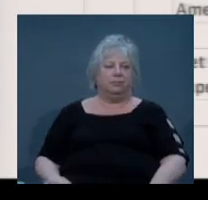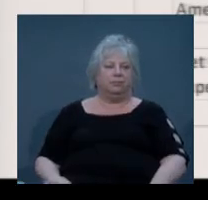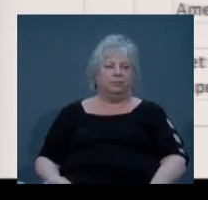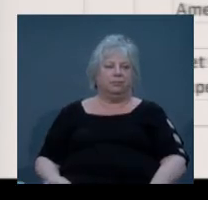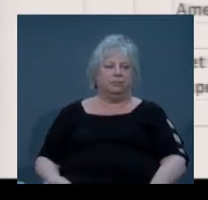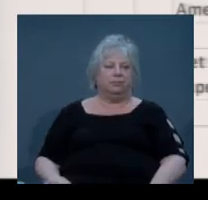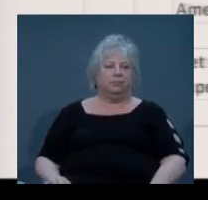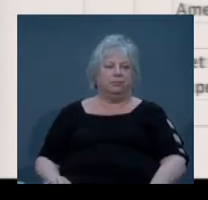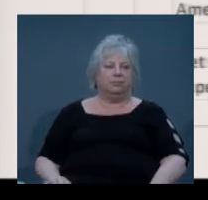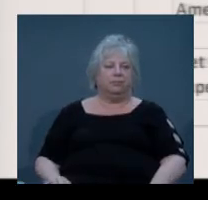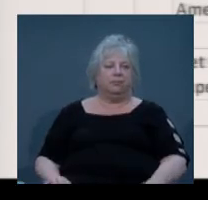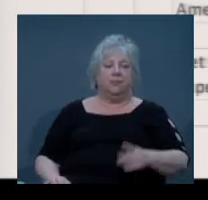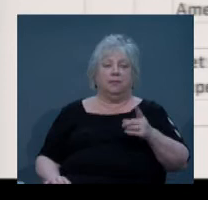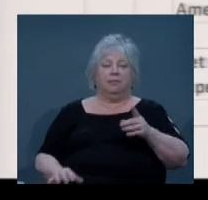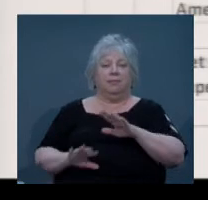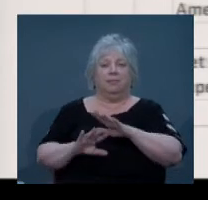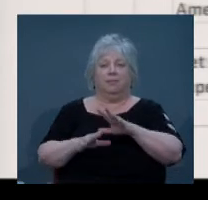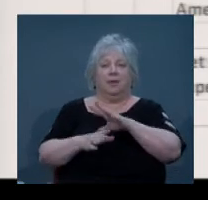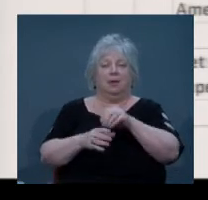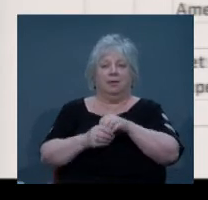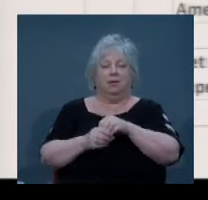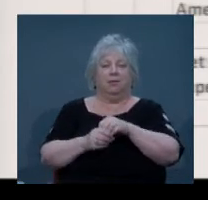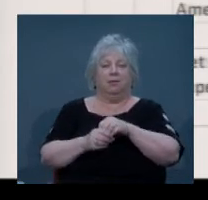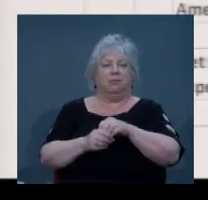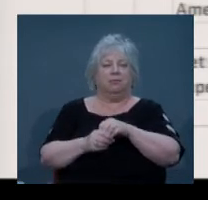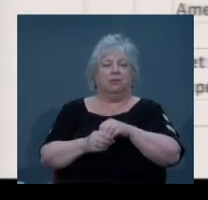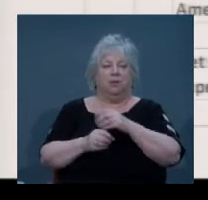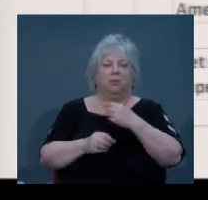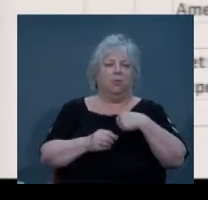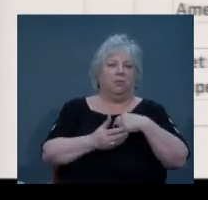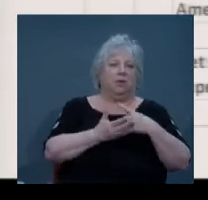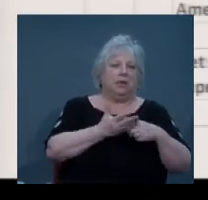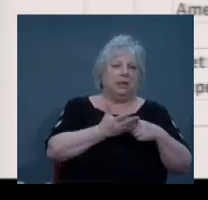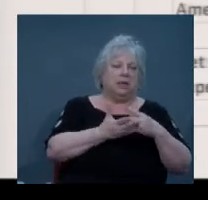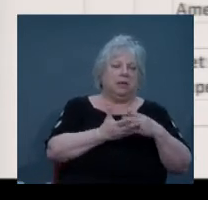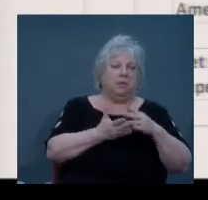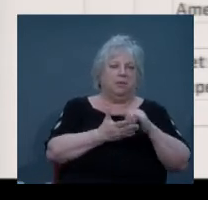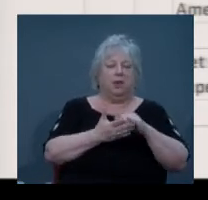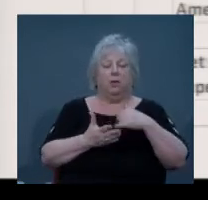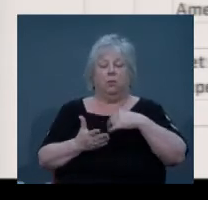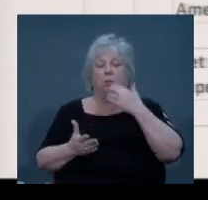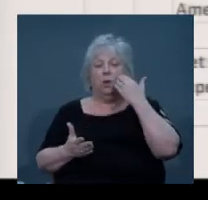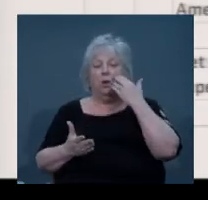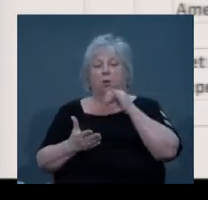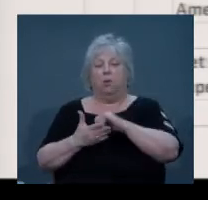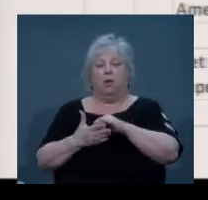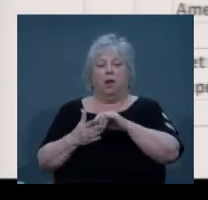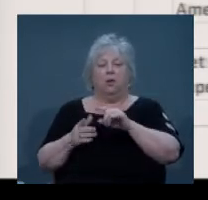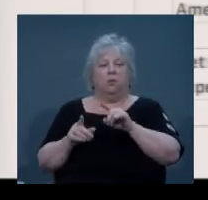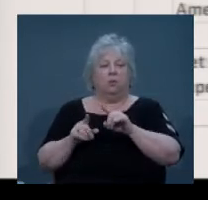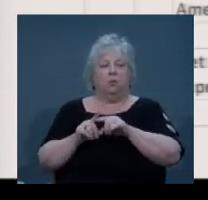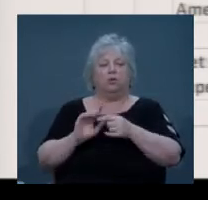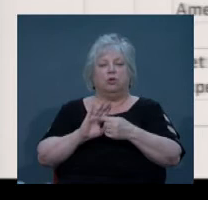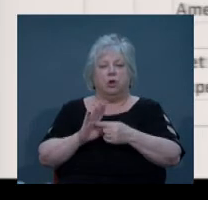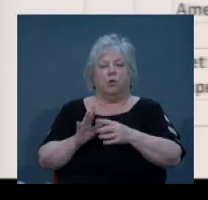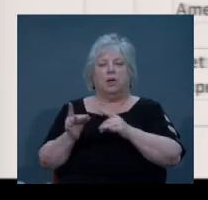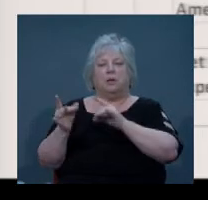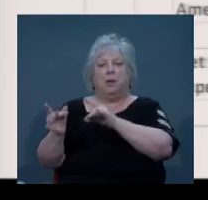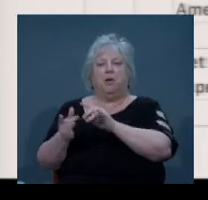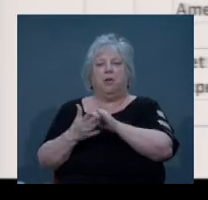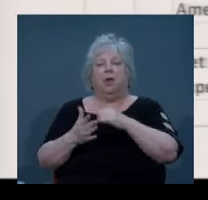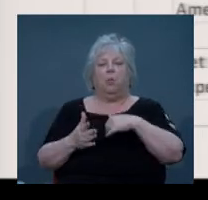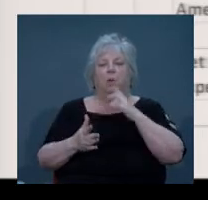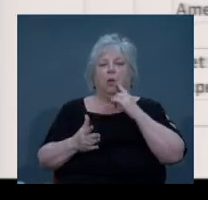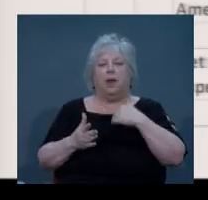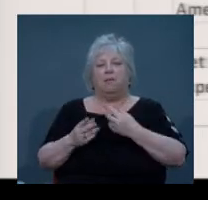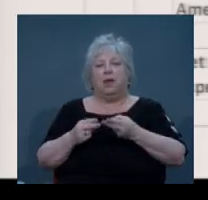What none of that includes, and we've talked about some of those things, we know, as was highlighted on the expenditure, we're going to have